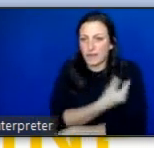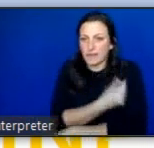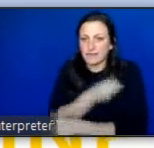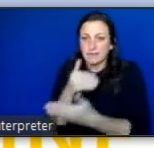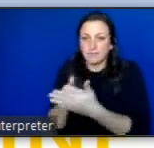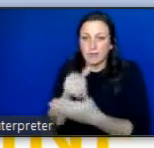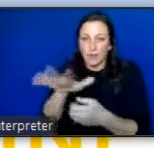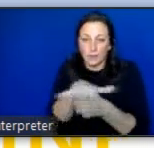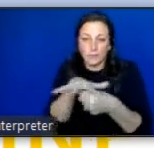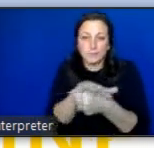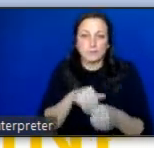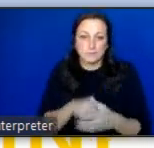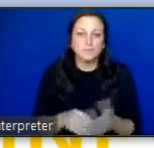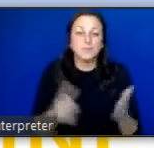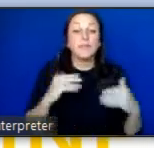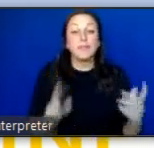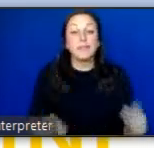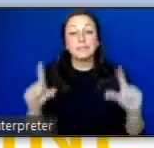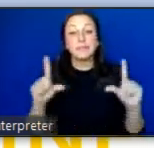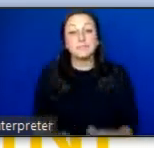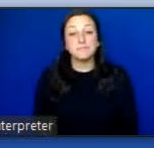slide, please.